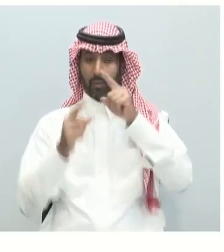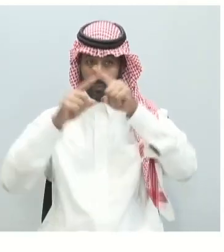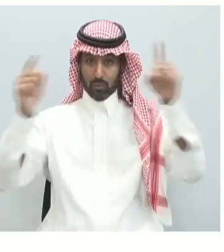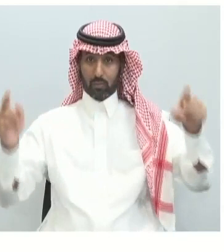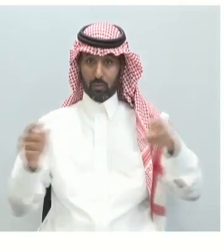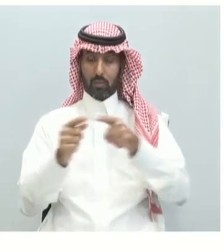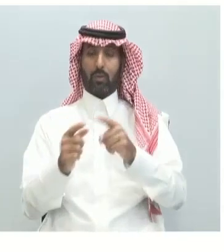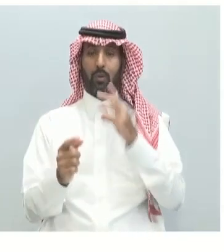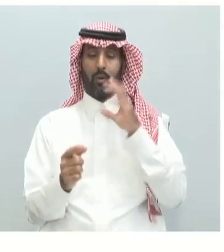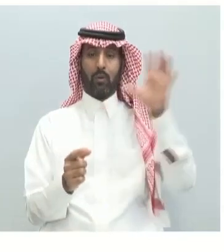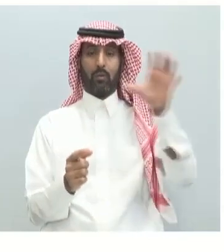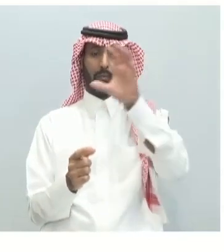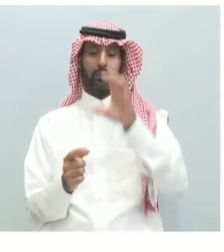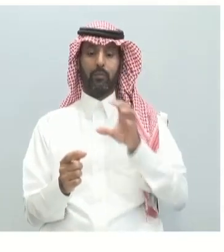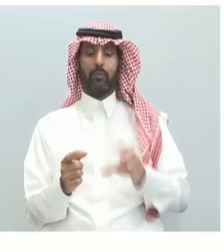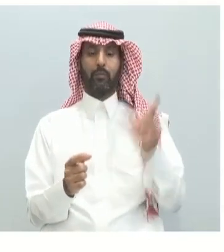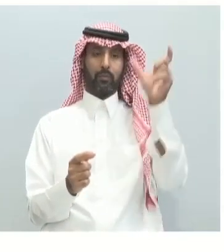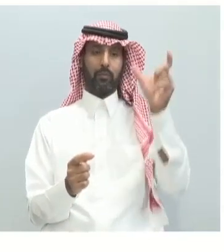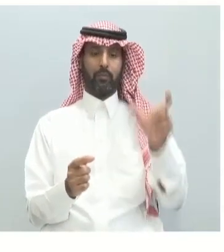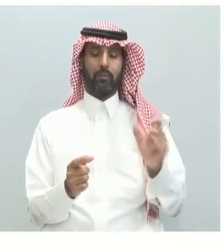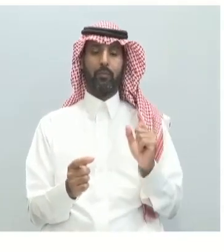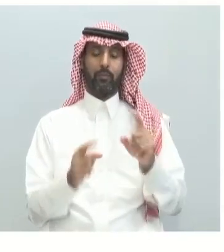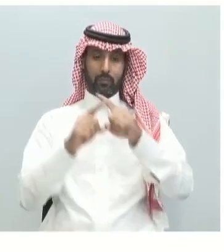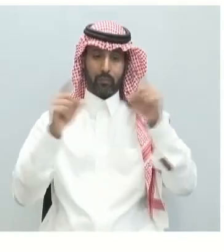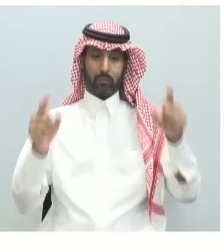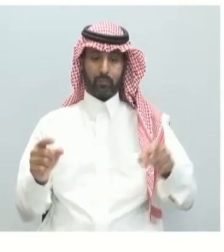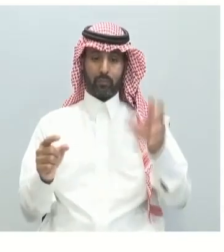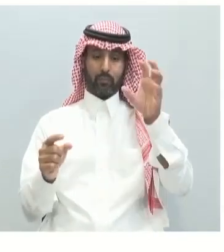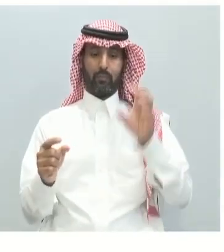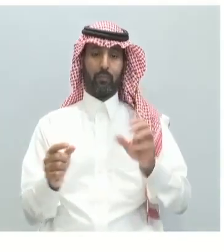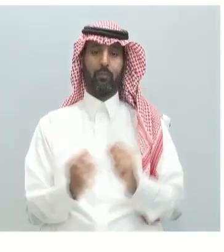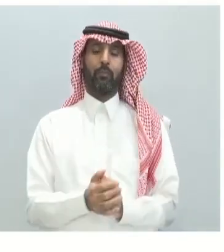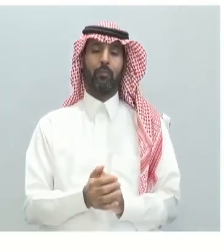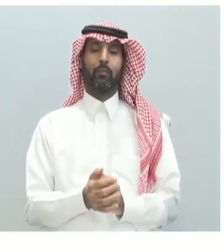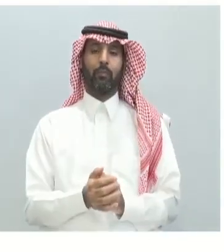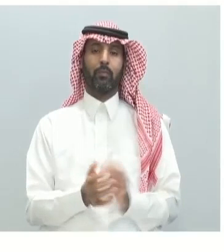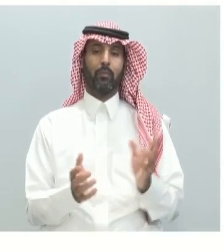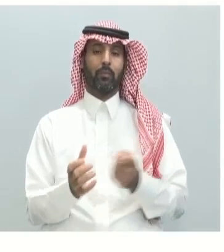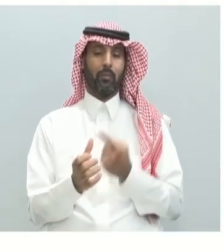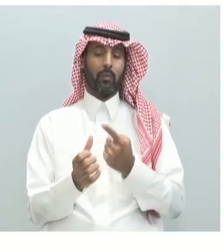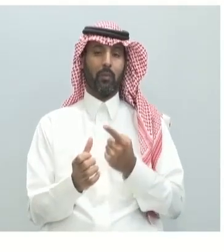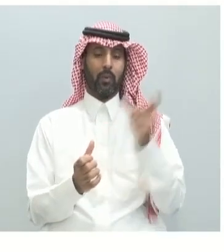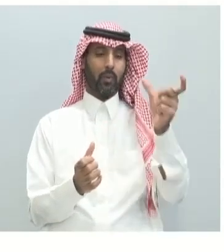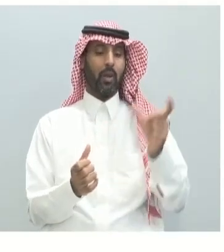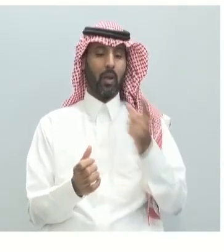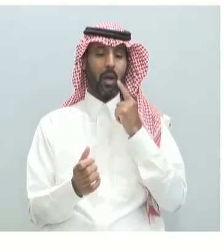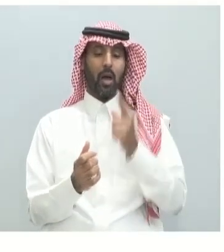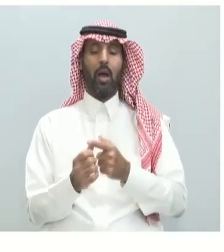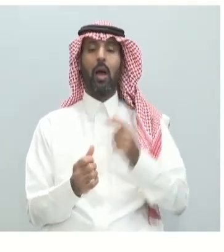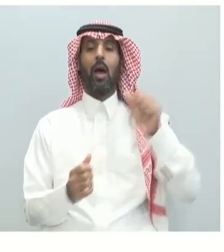you can see here, we have a box with some words. We'll be filling the gaps with these words. The first word is a